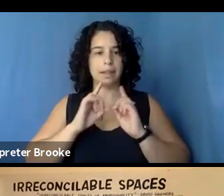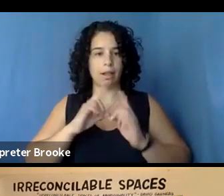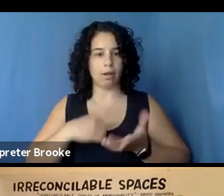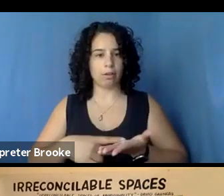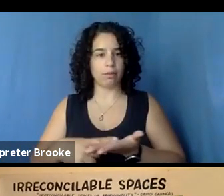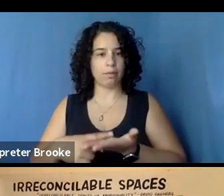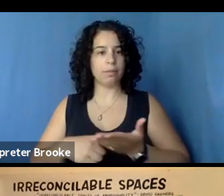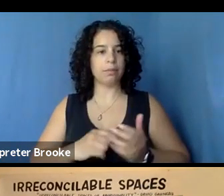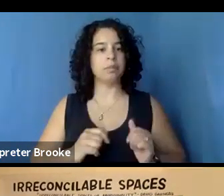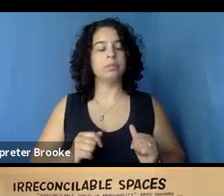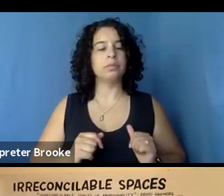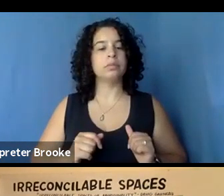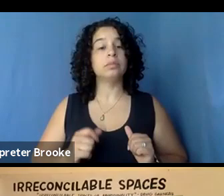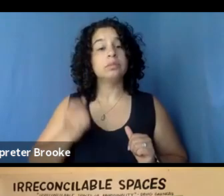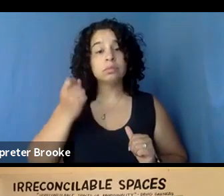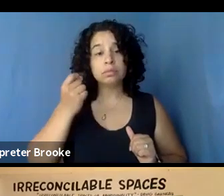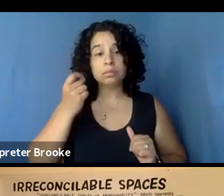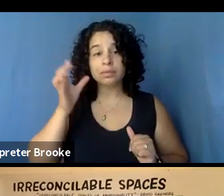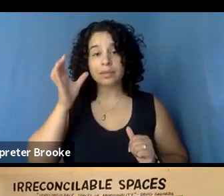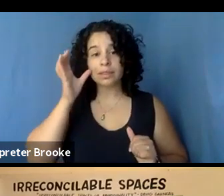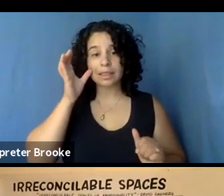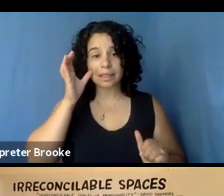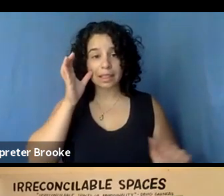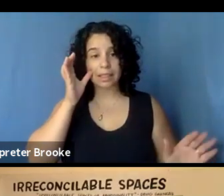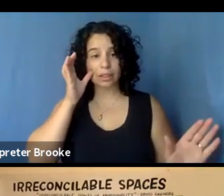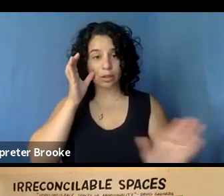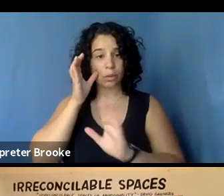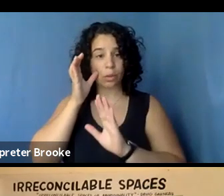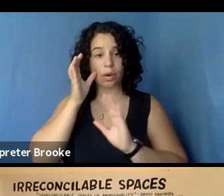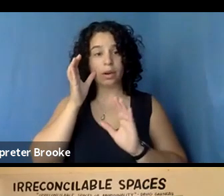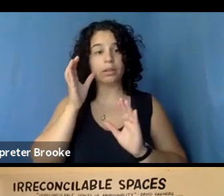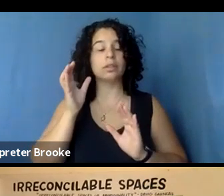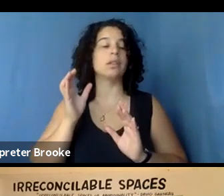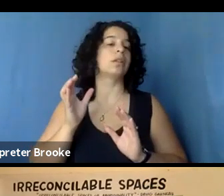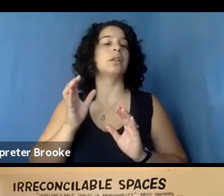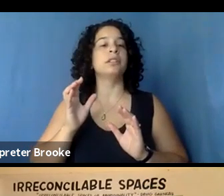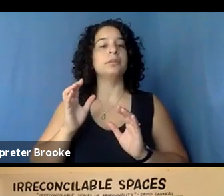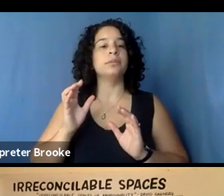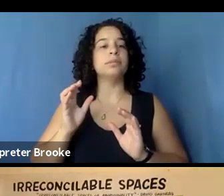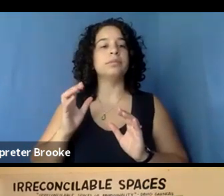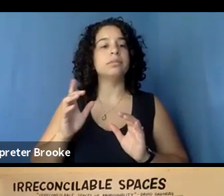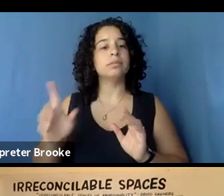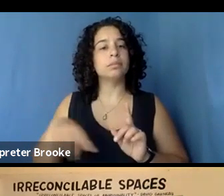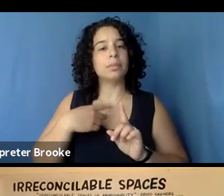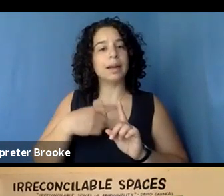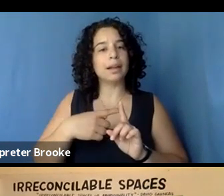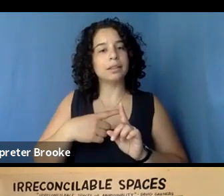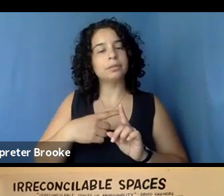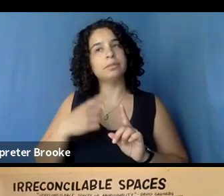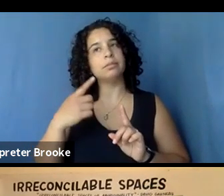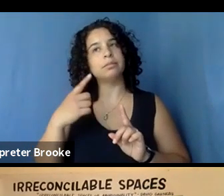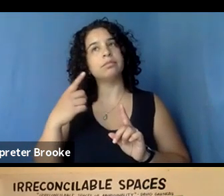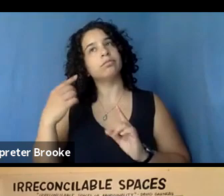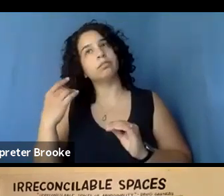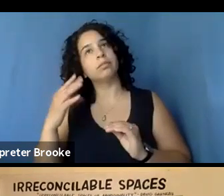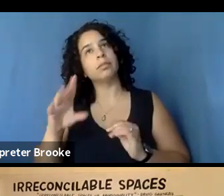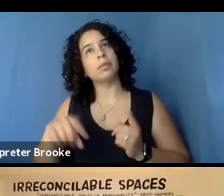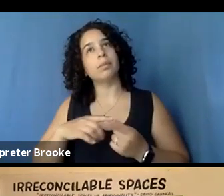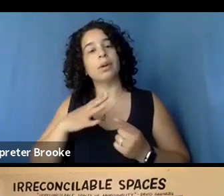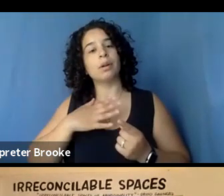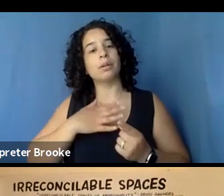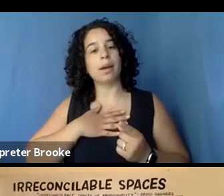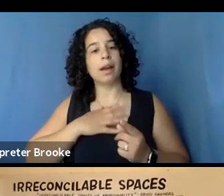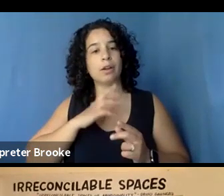to all of you, like hearing you, and thinking about my own reactions when I